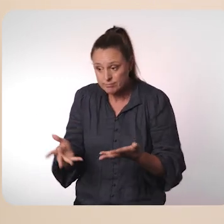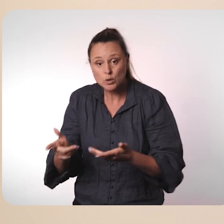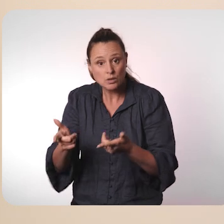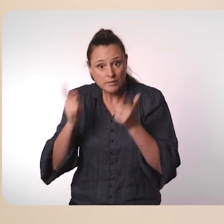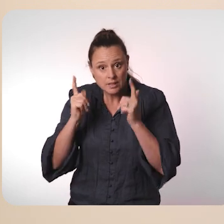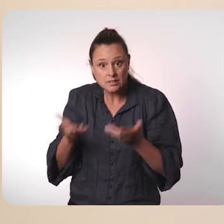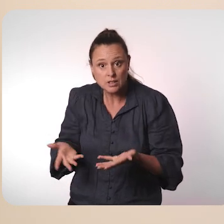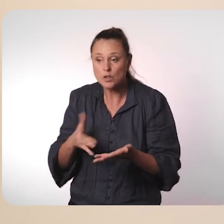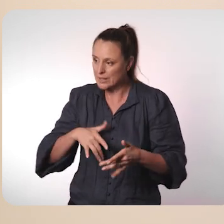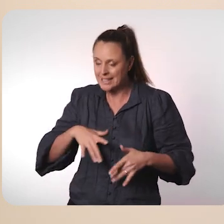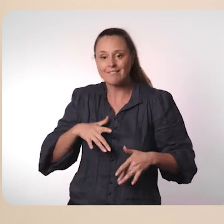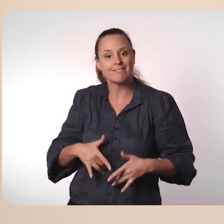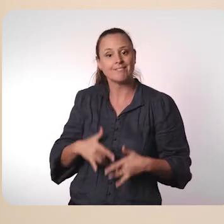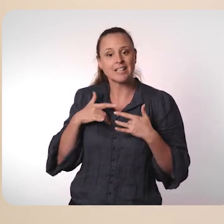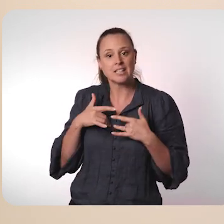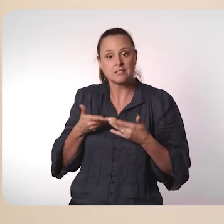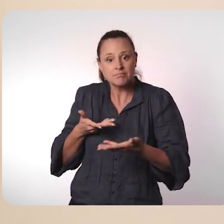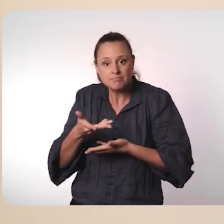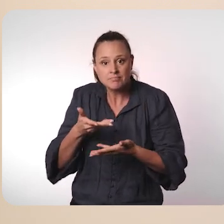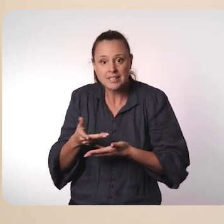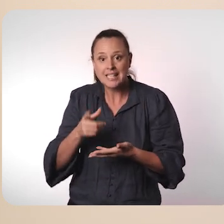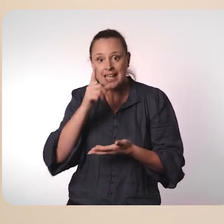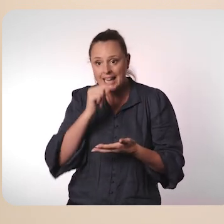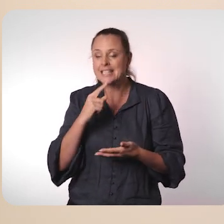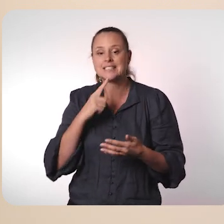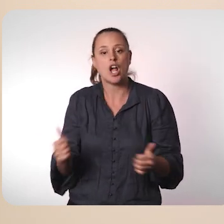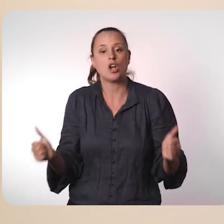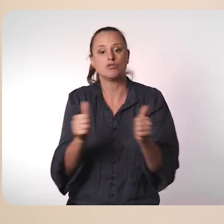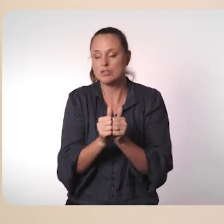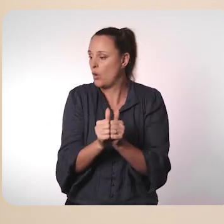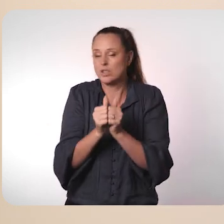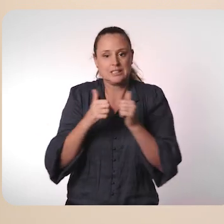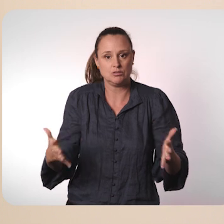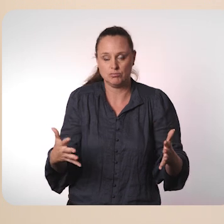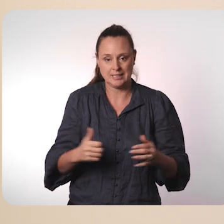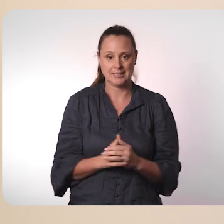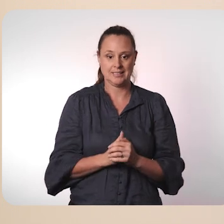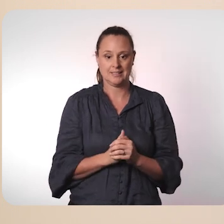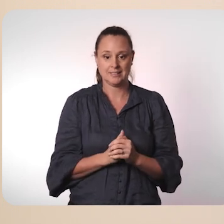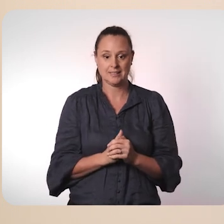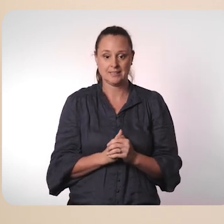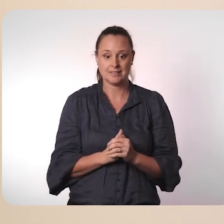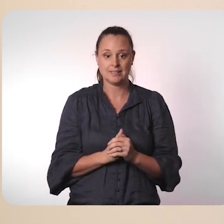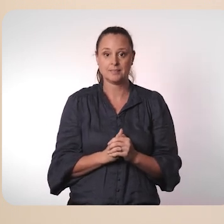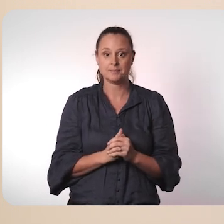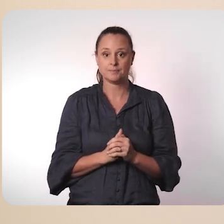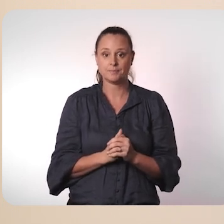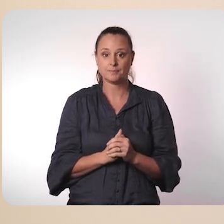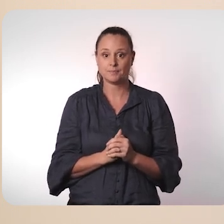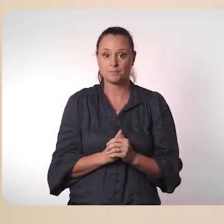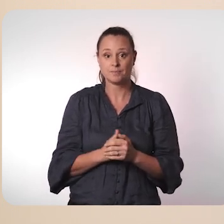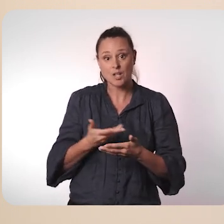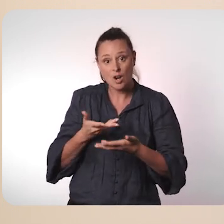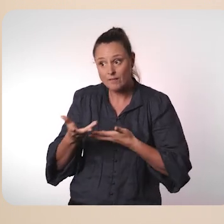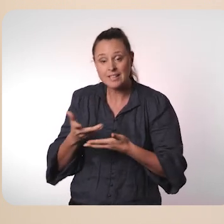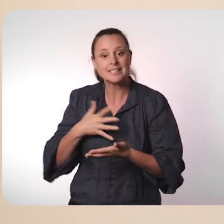that they can say, yes, I agree, that might seem like the best solution, but I can't, and is able and safe enough to